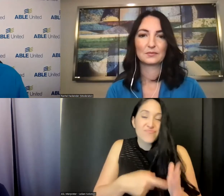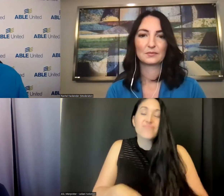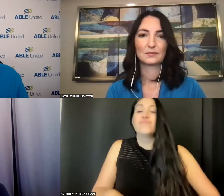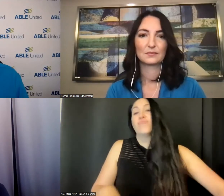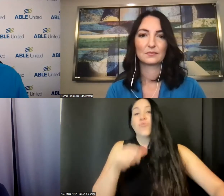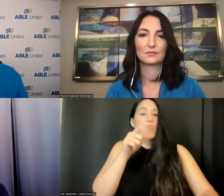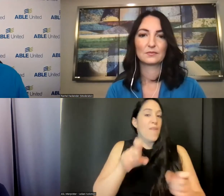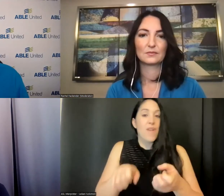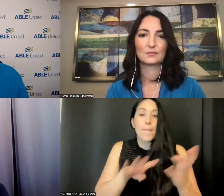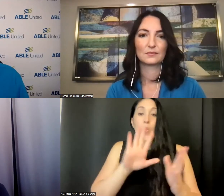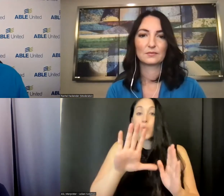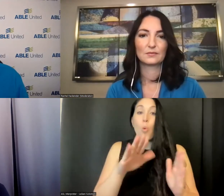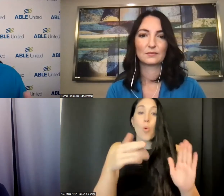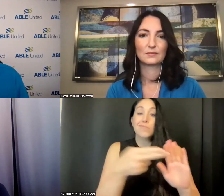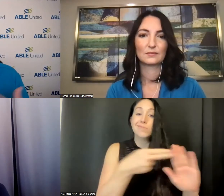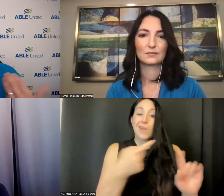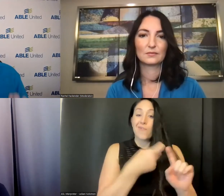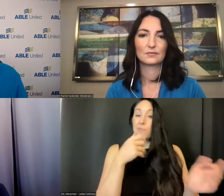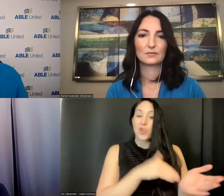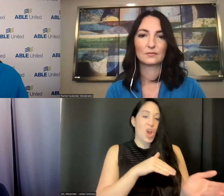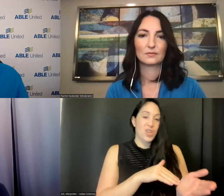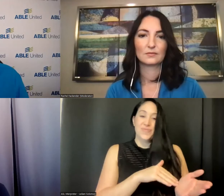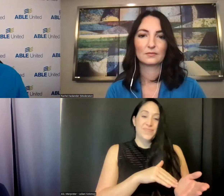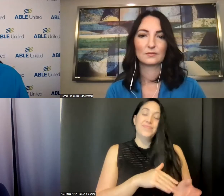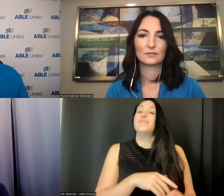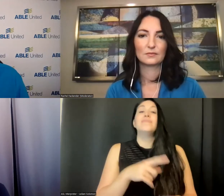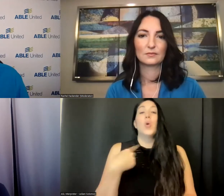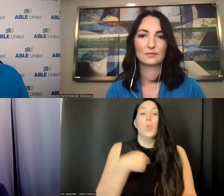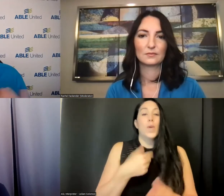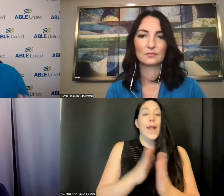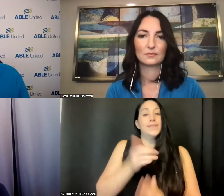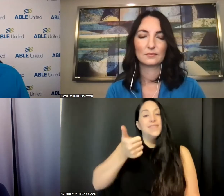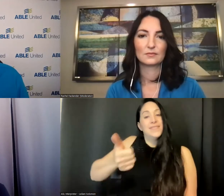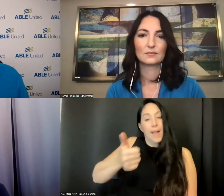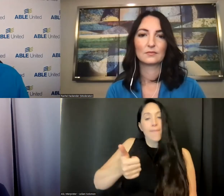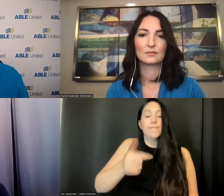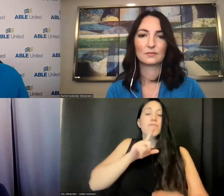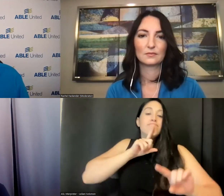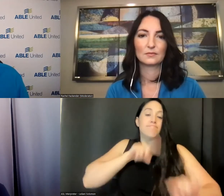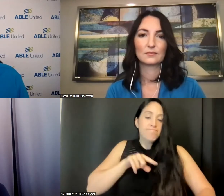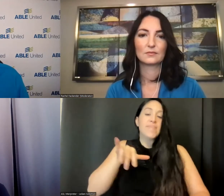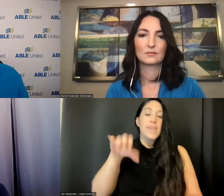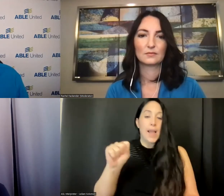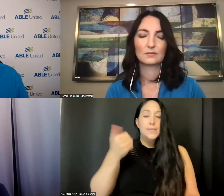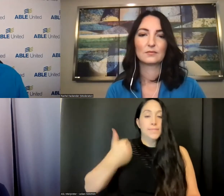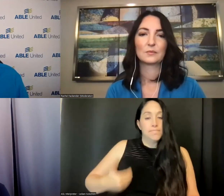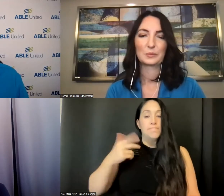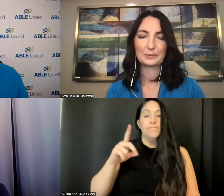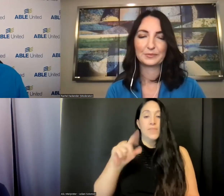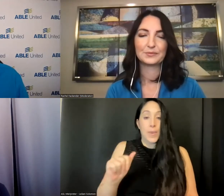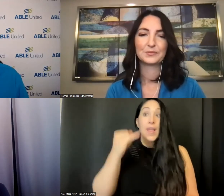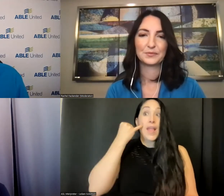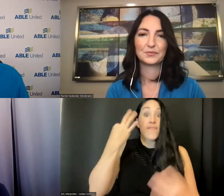diagnosis documentation. We ask that you self-certify that you meet those, and if the IRS was to ever audit the individual, that you would have